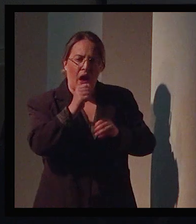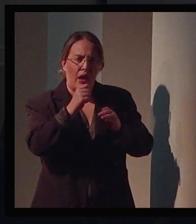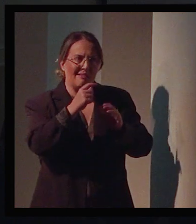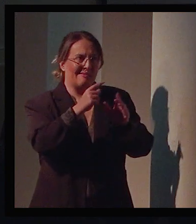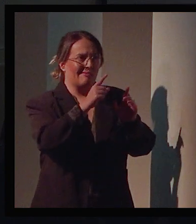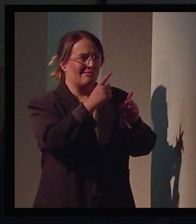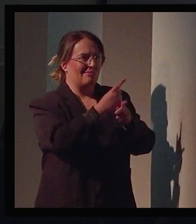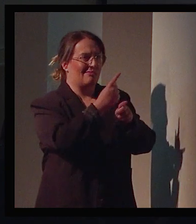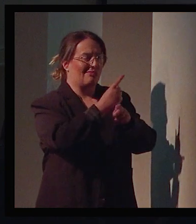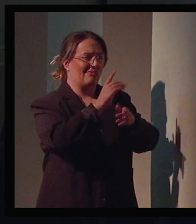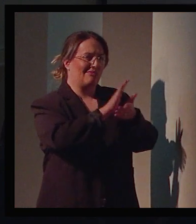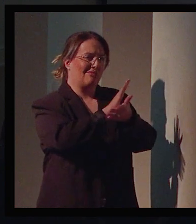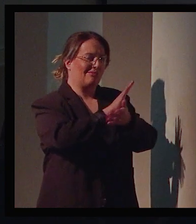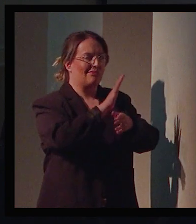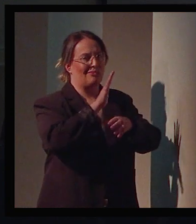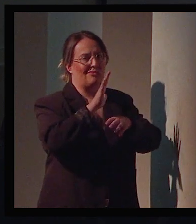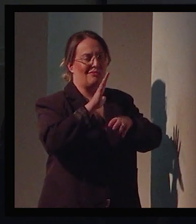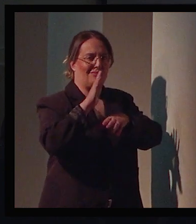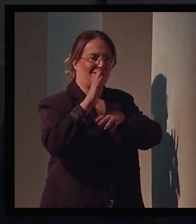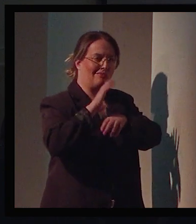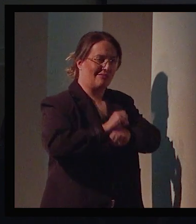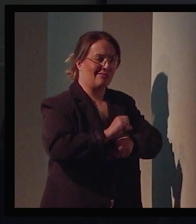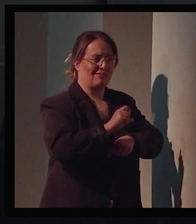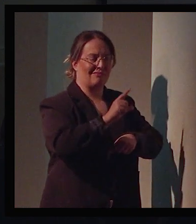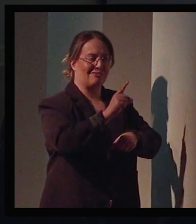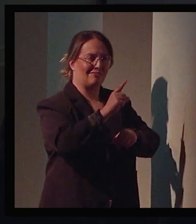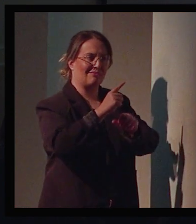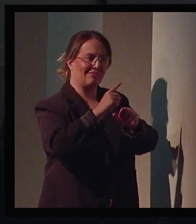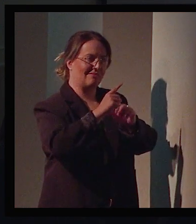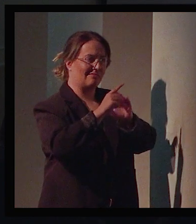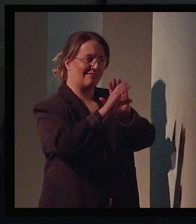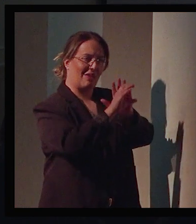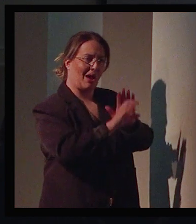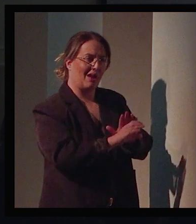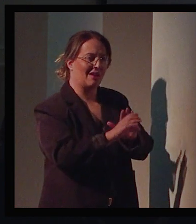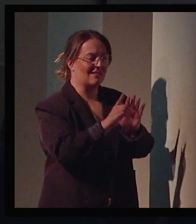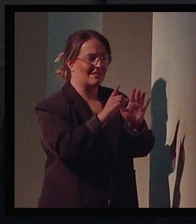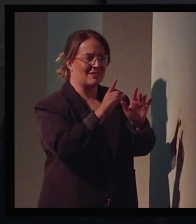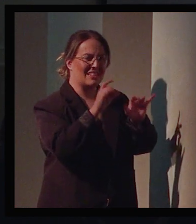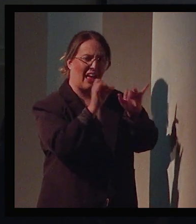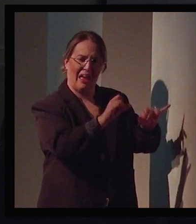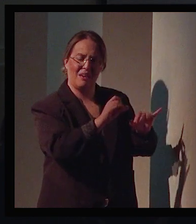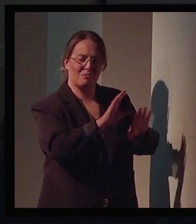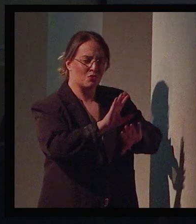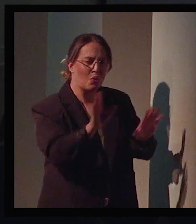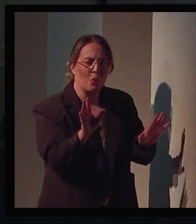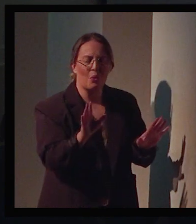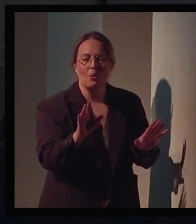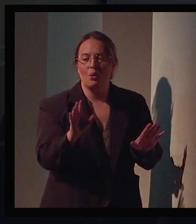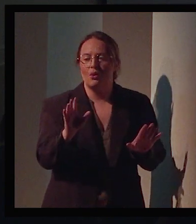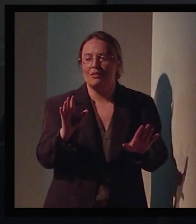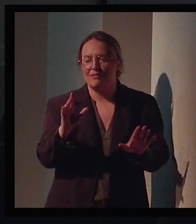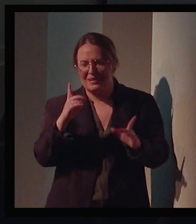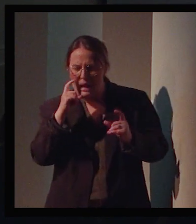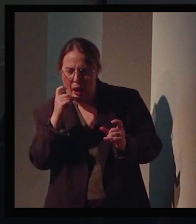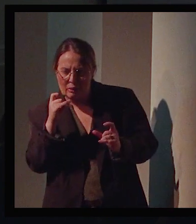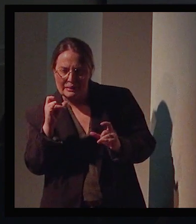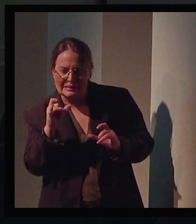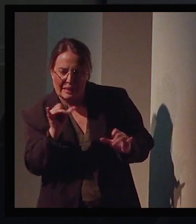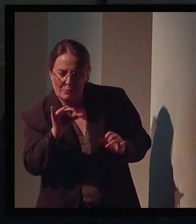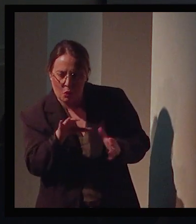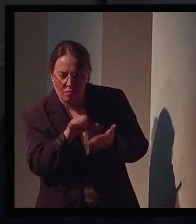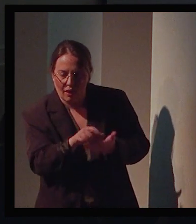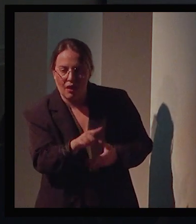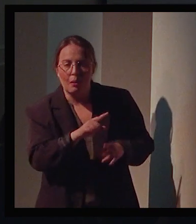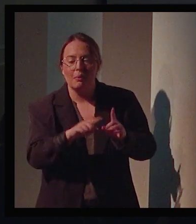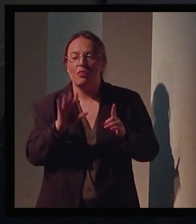of reality. After all, photography could already do that quite ably. But to allow their own feelings,